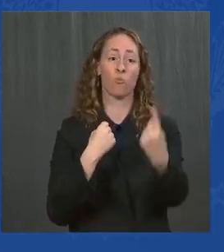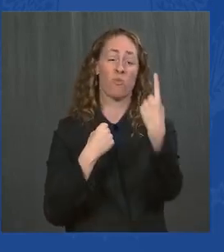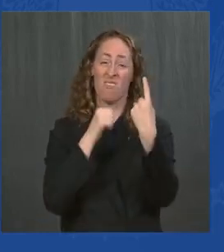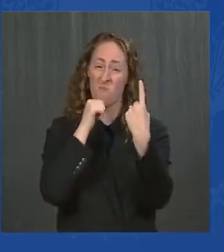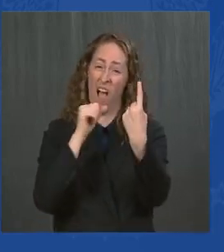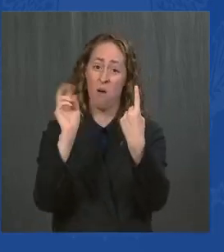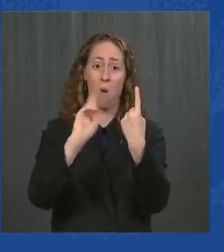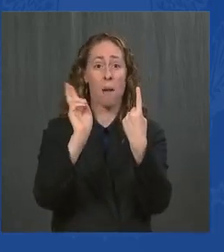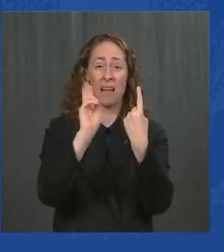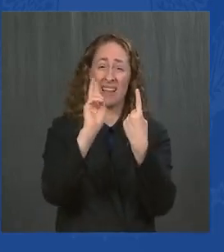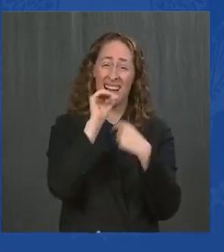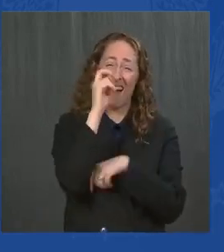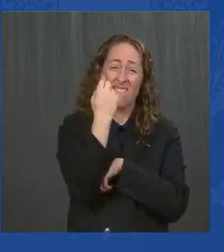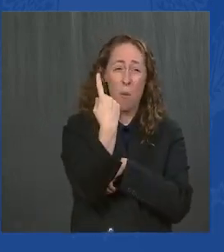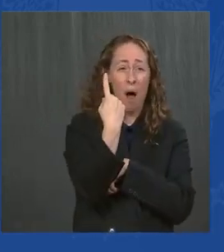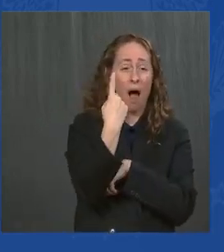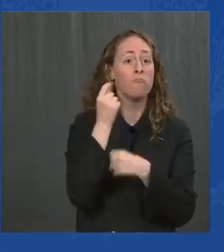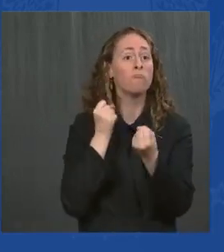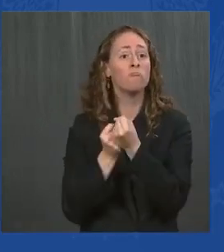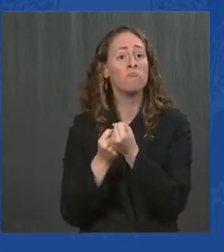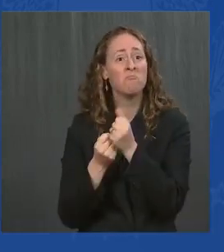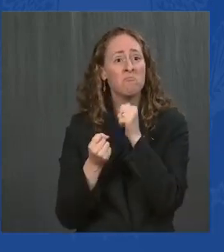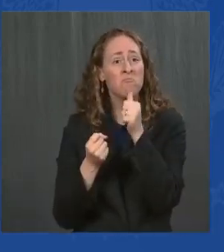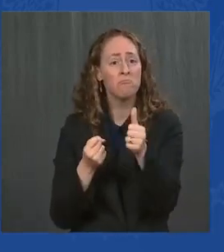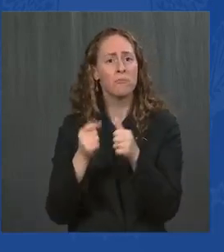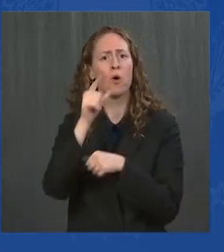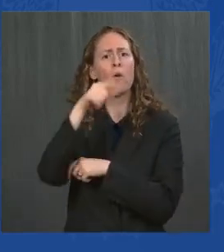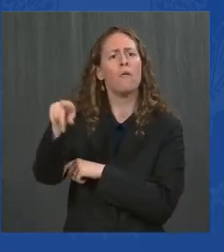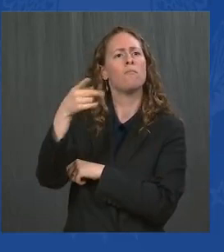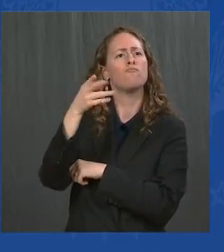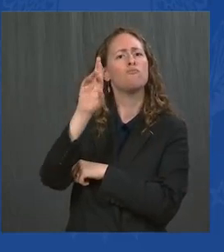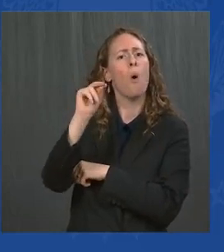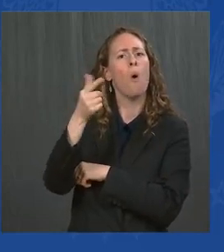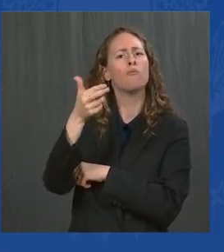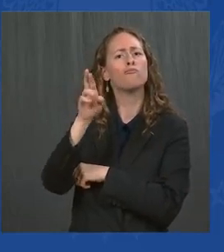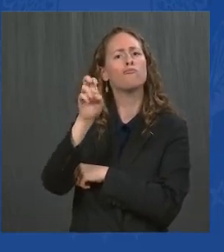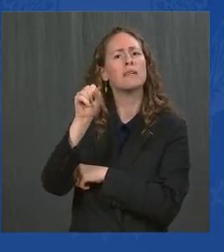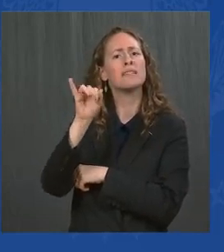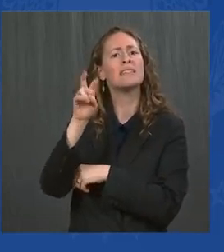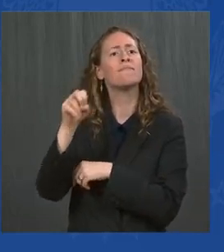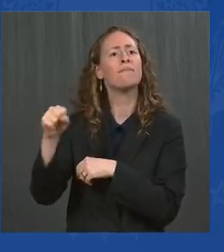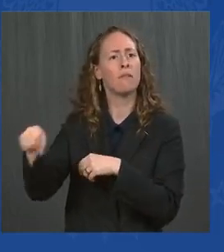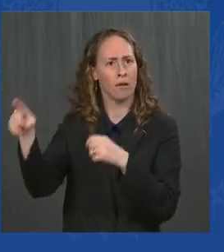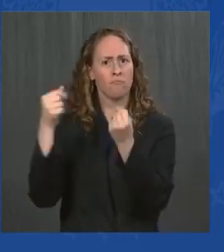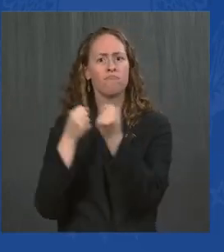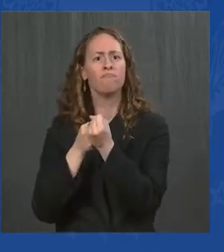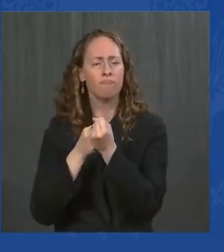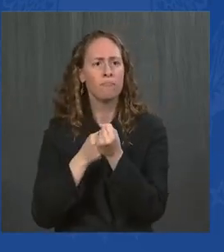this plan. Not one. And some big corporations are spending millions of dollars